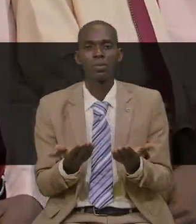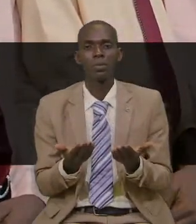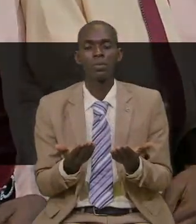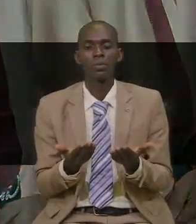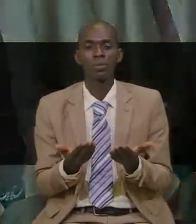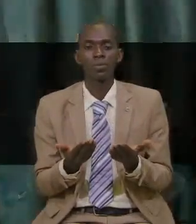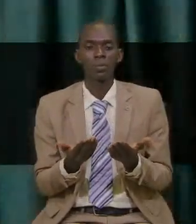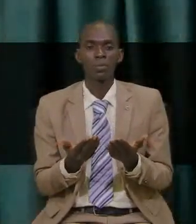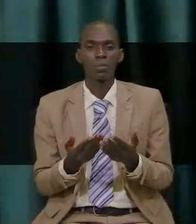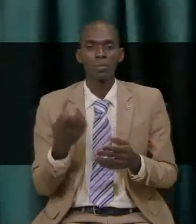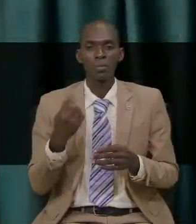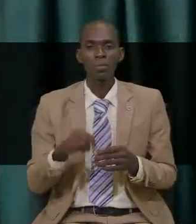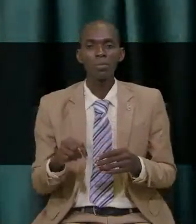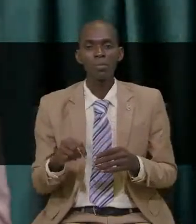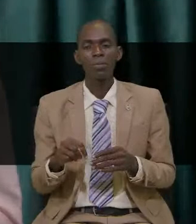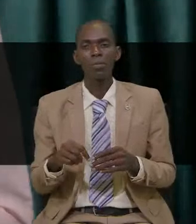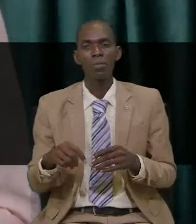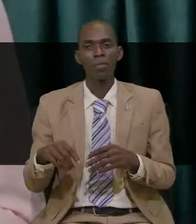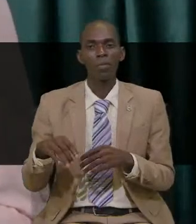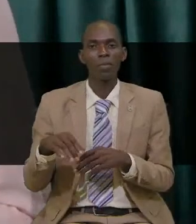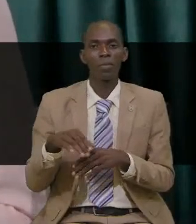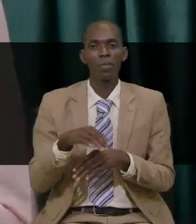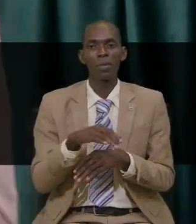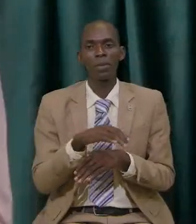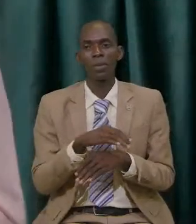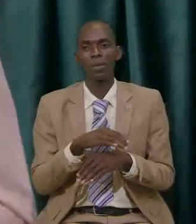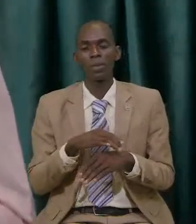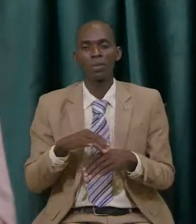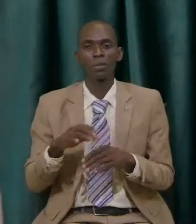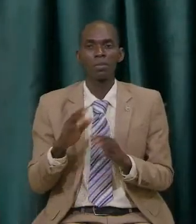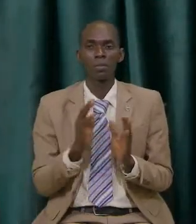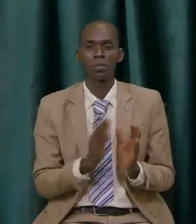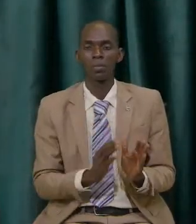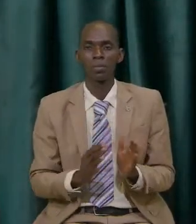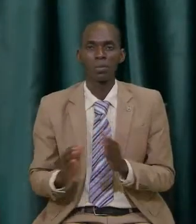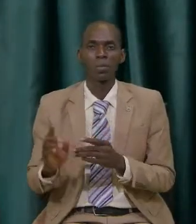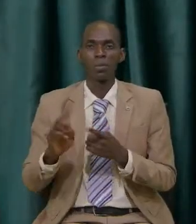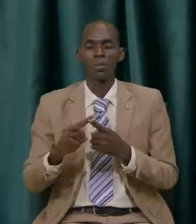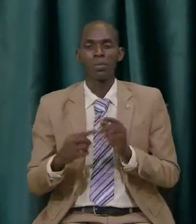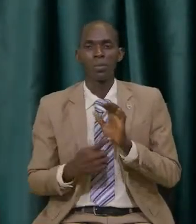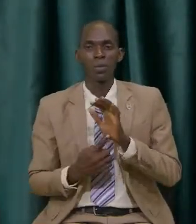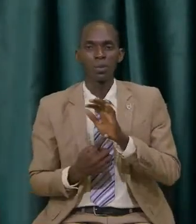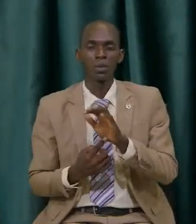book. The master plan revealed to